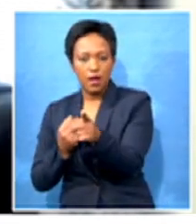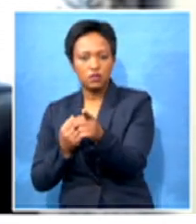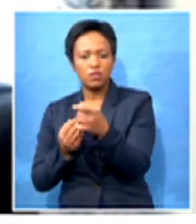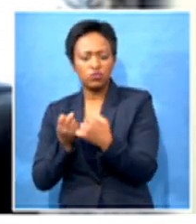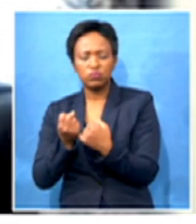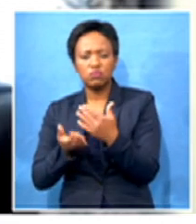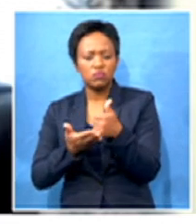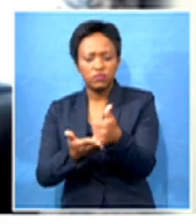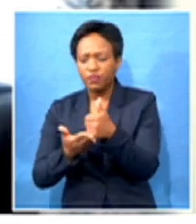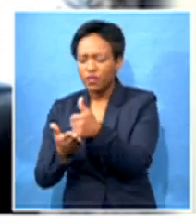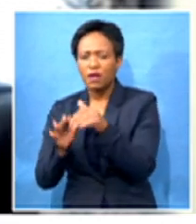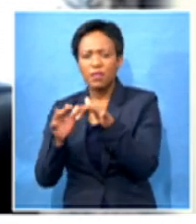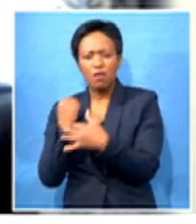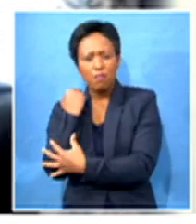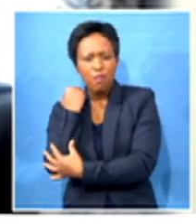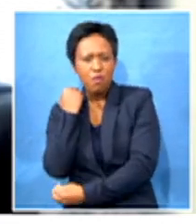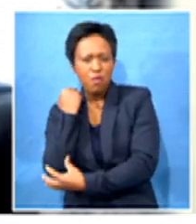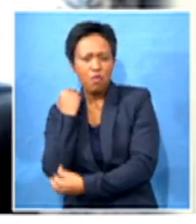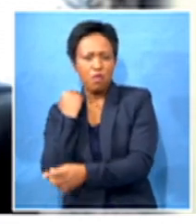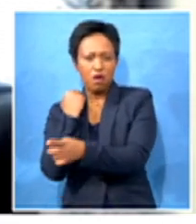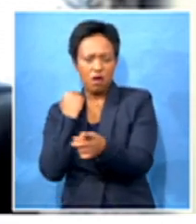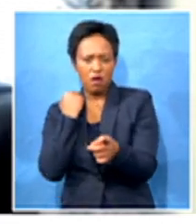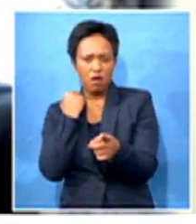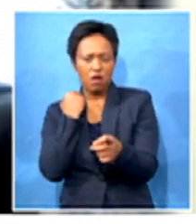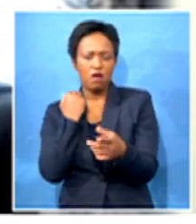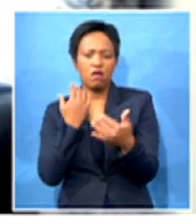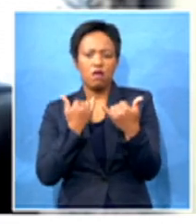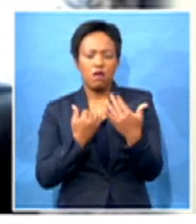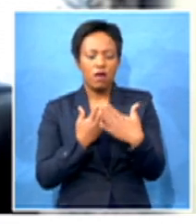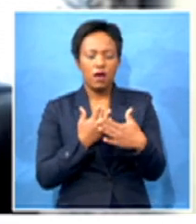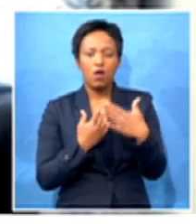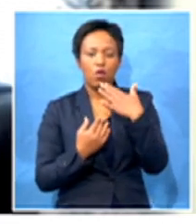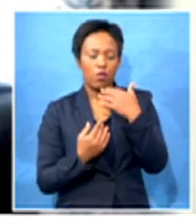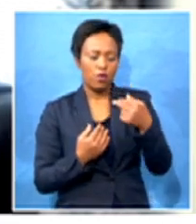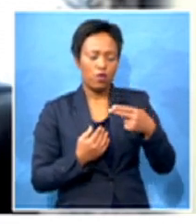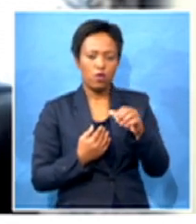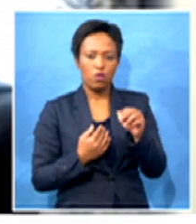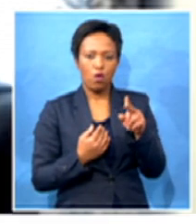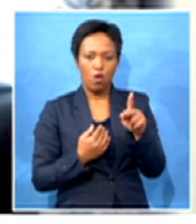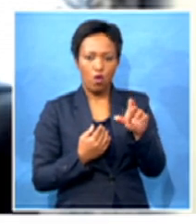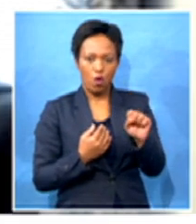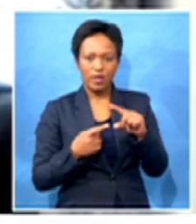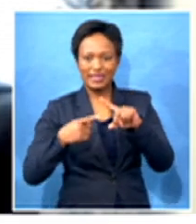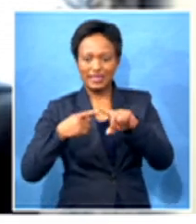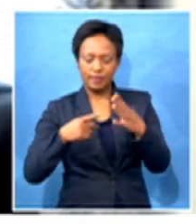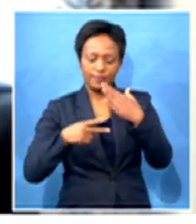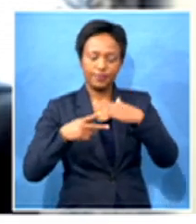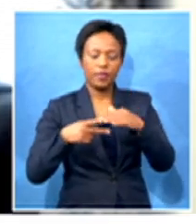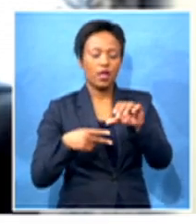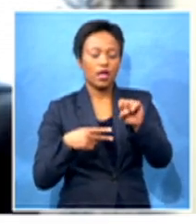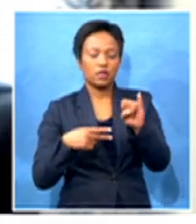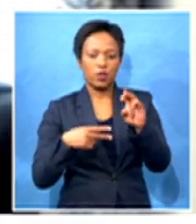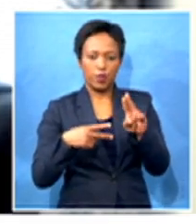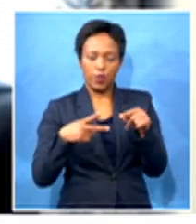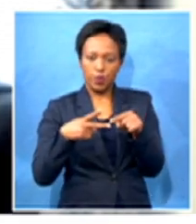poor. It is their onus as the Hawks and Special Investigation Unit